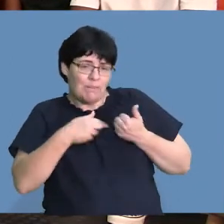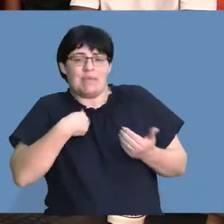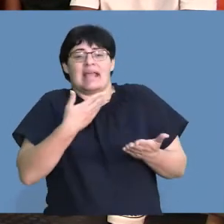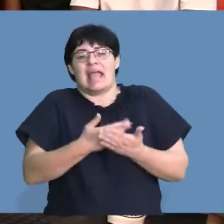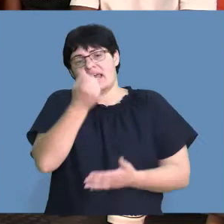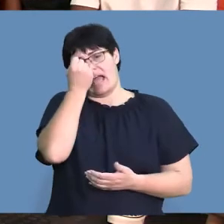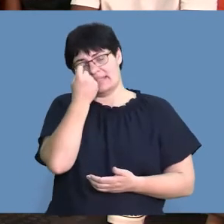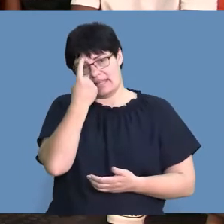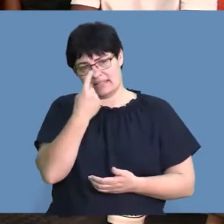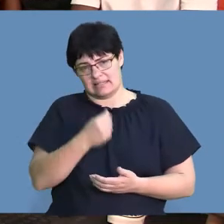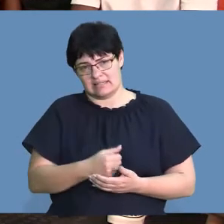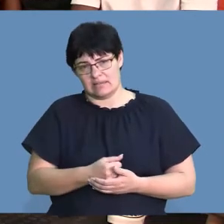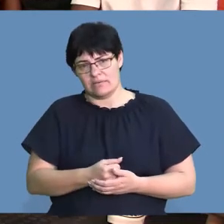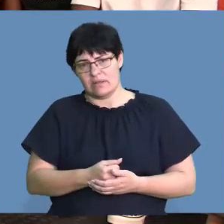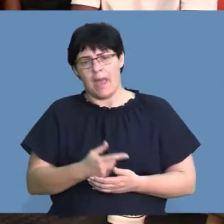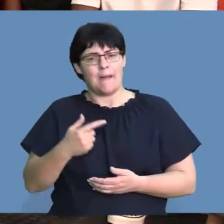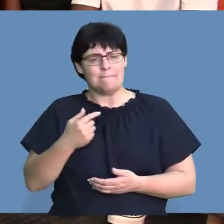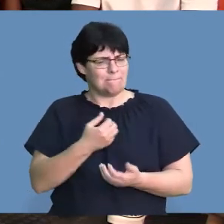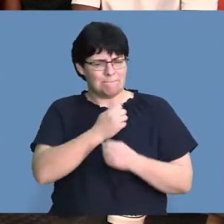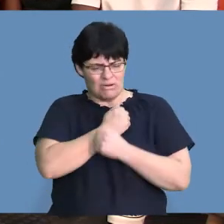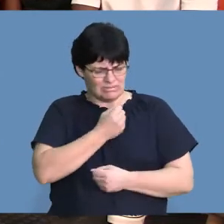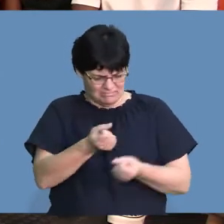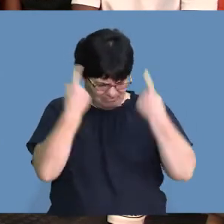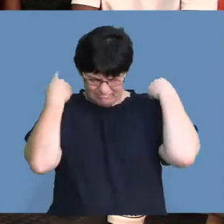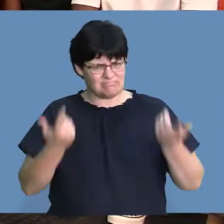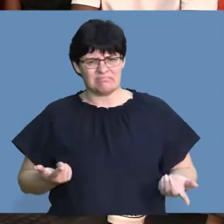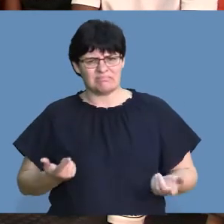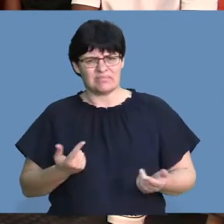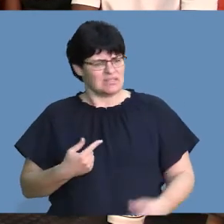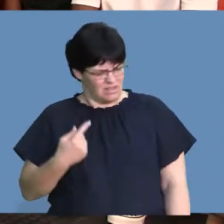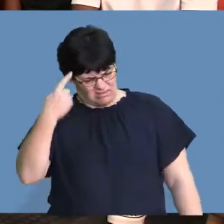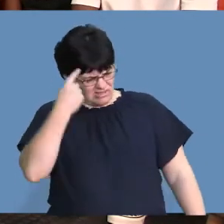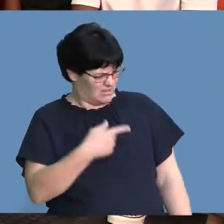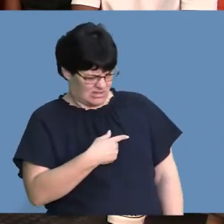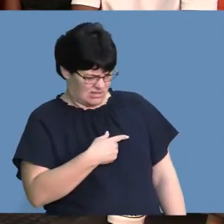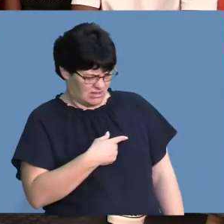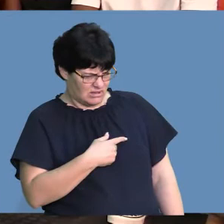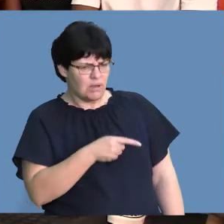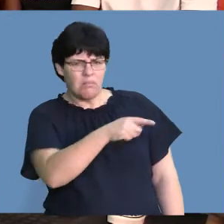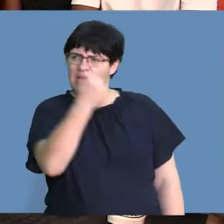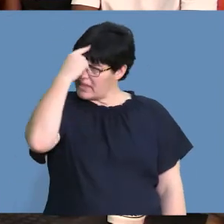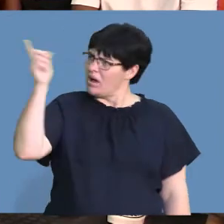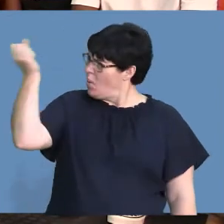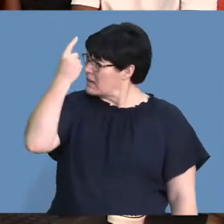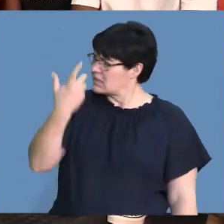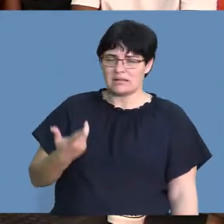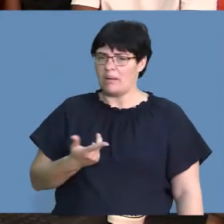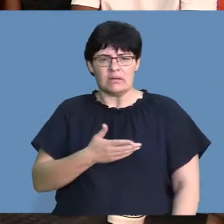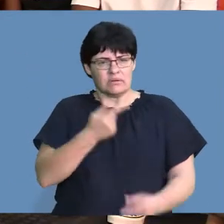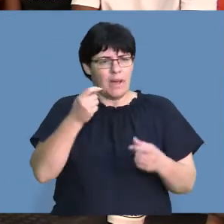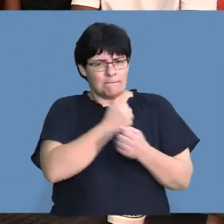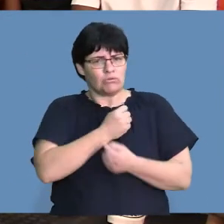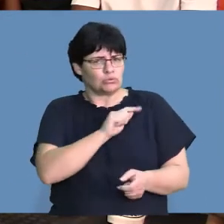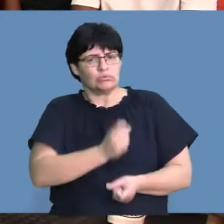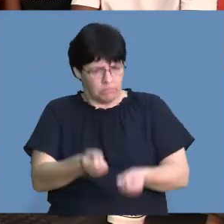time, you know, the parents don't understand and they think they understand, and as yet they don't. Just make sure